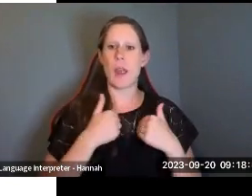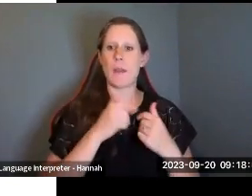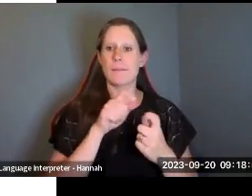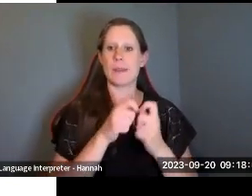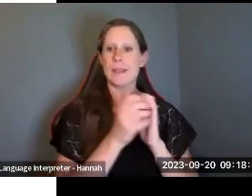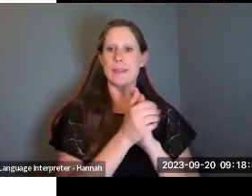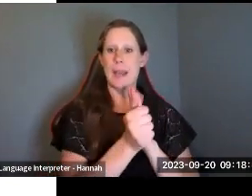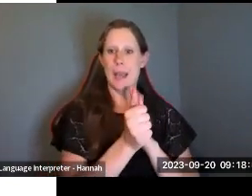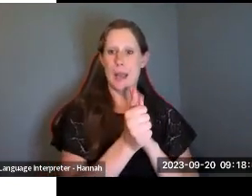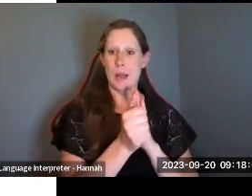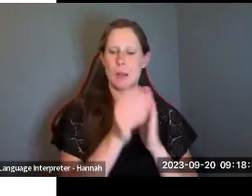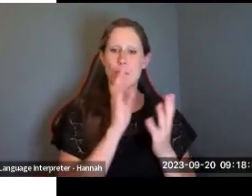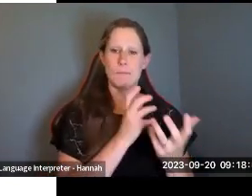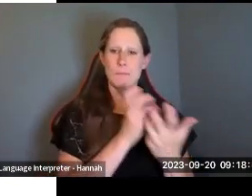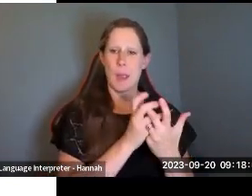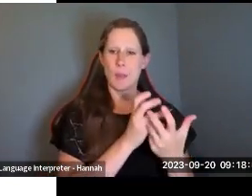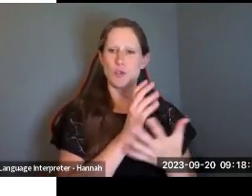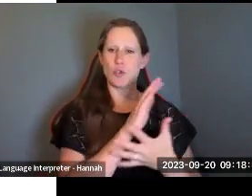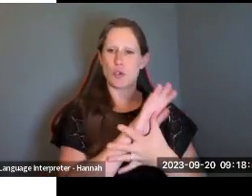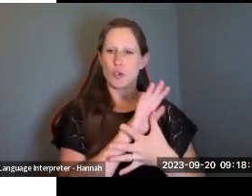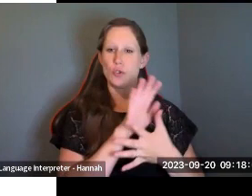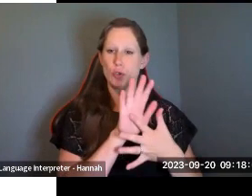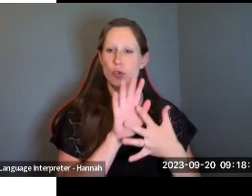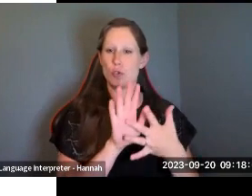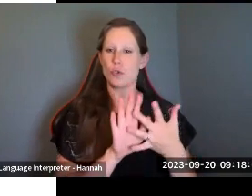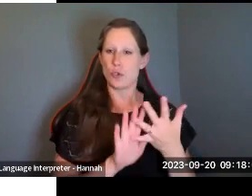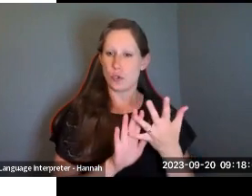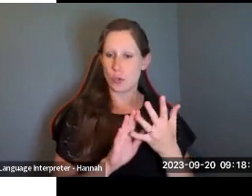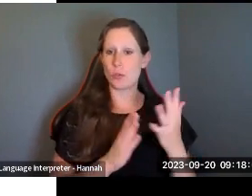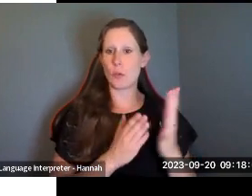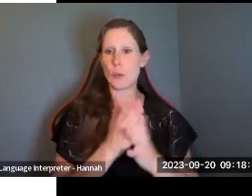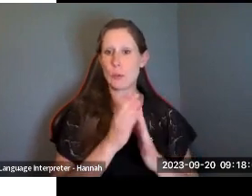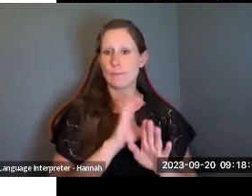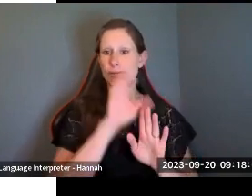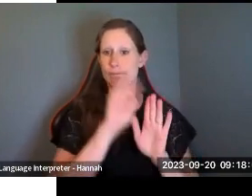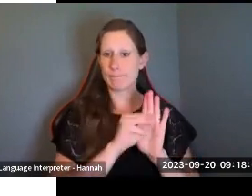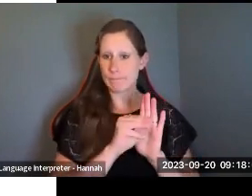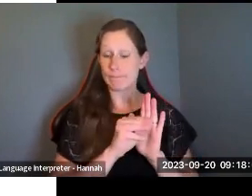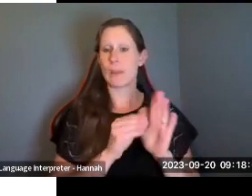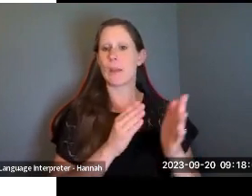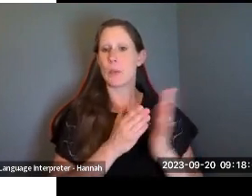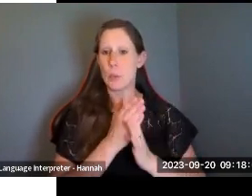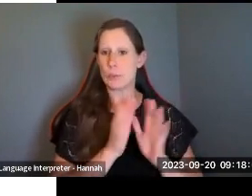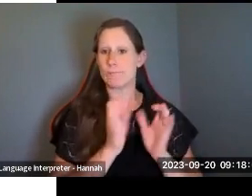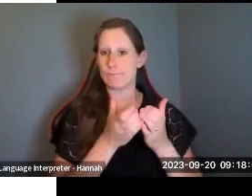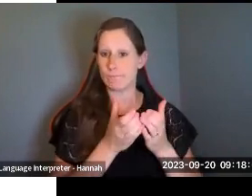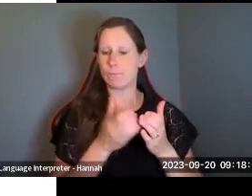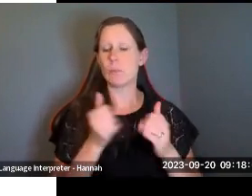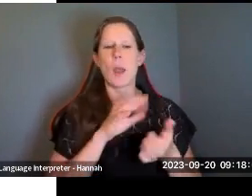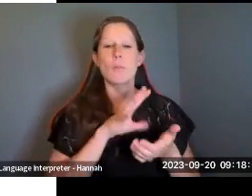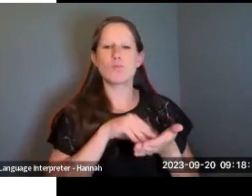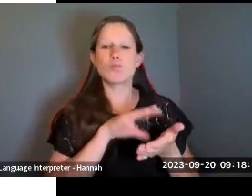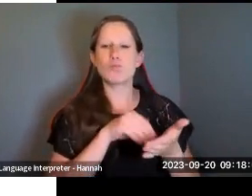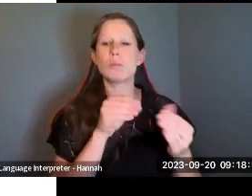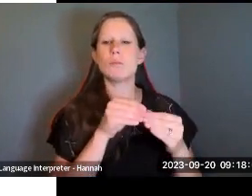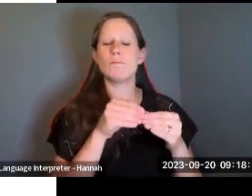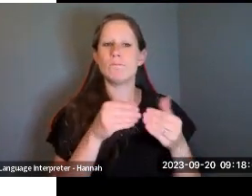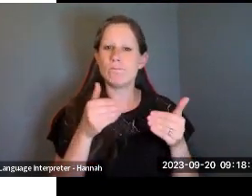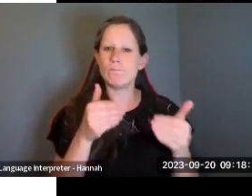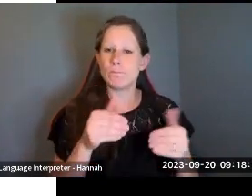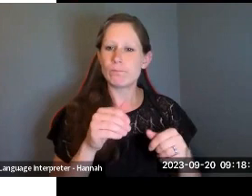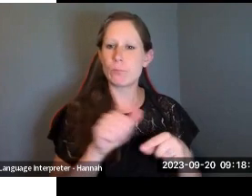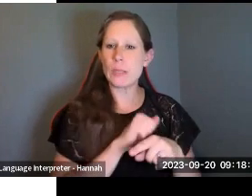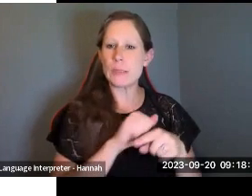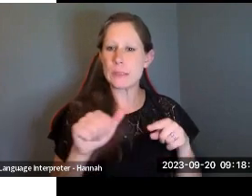curriculum or in the course you have opportunity to learn more about and practice. The ALGE action steps sound